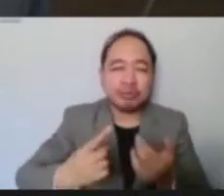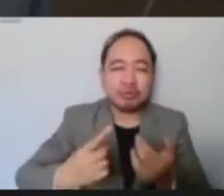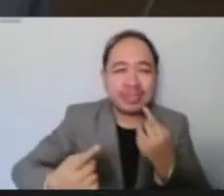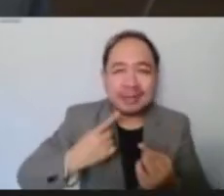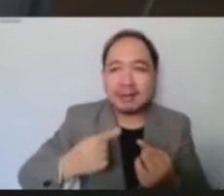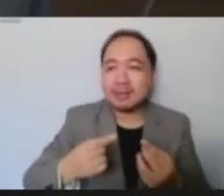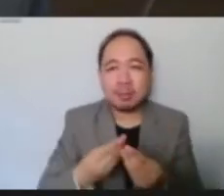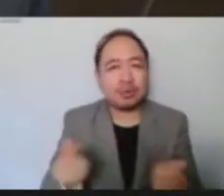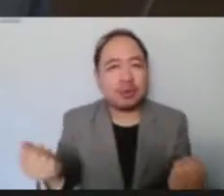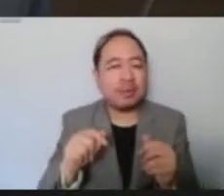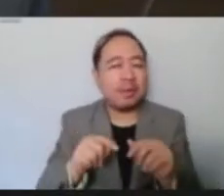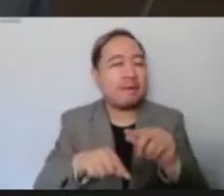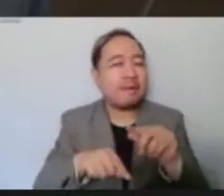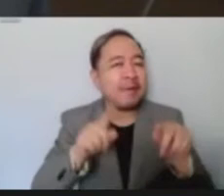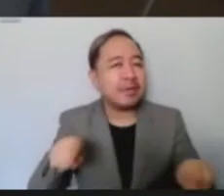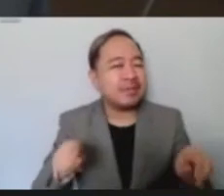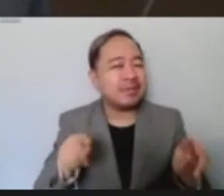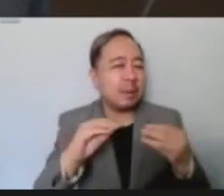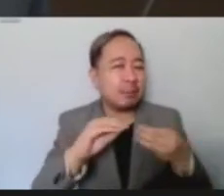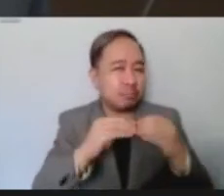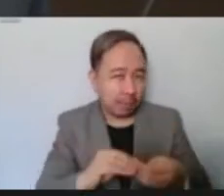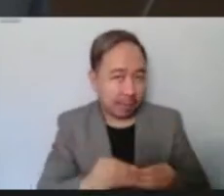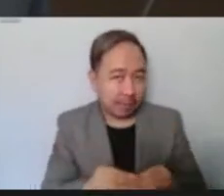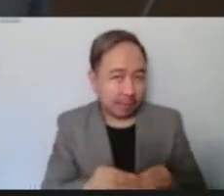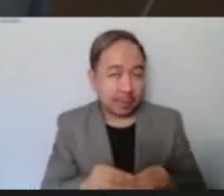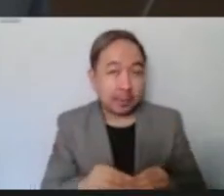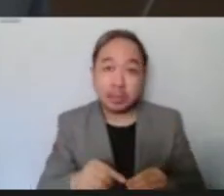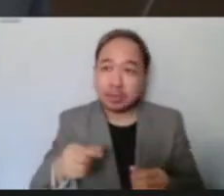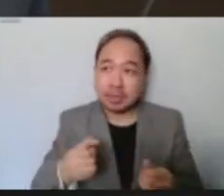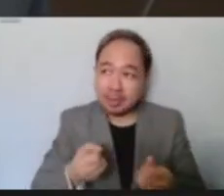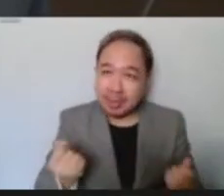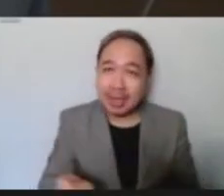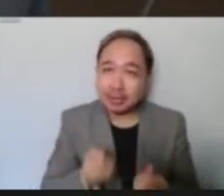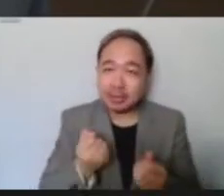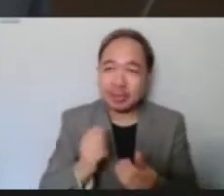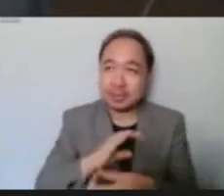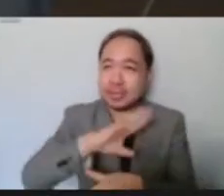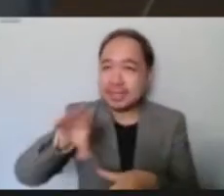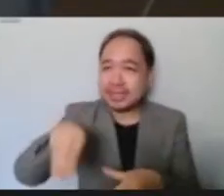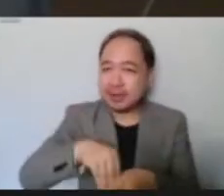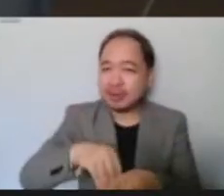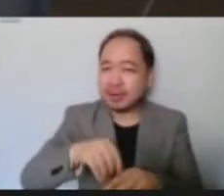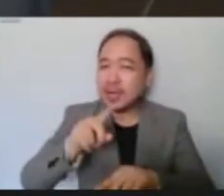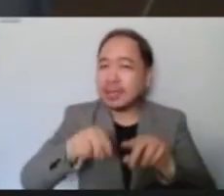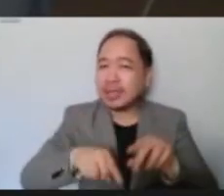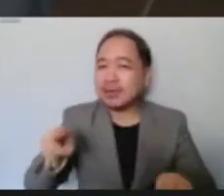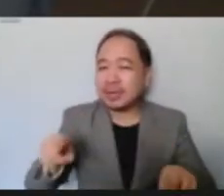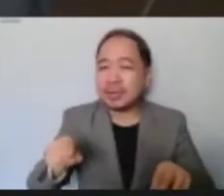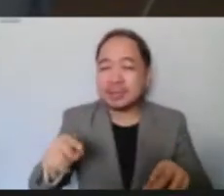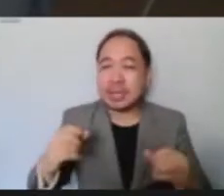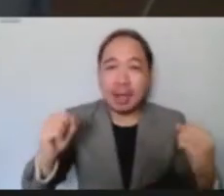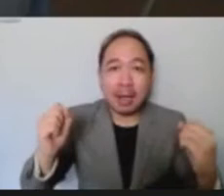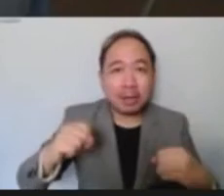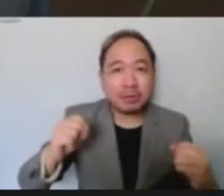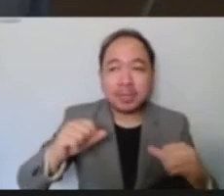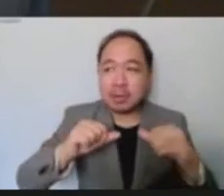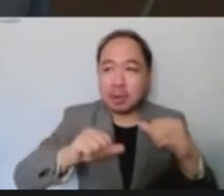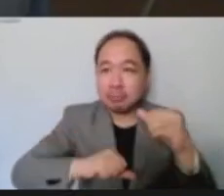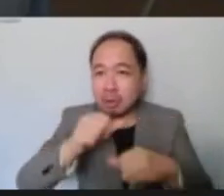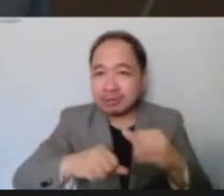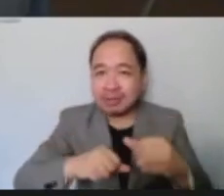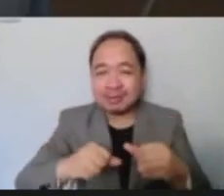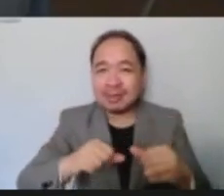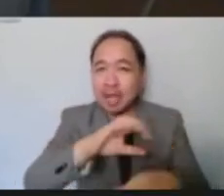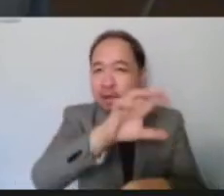interventions we've demonstrate our commitment to take such actions via our active involvement in various existing multilateral processes and